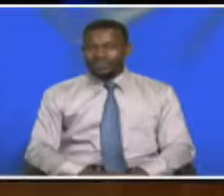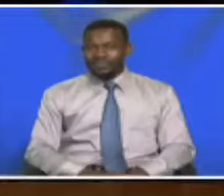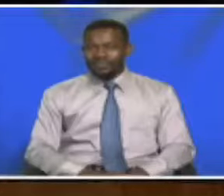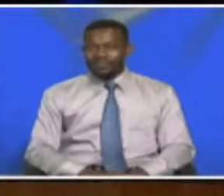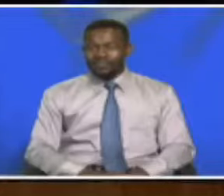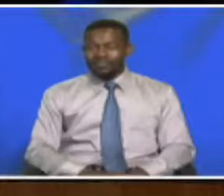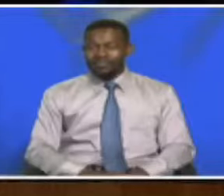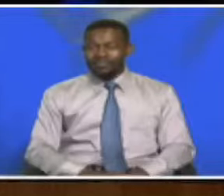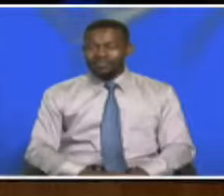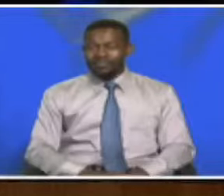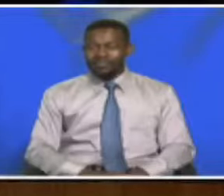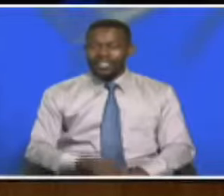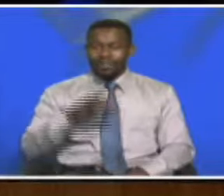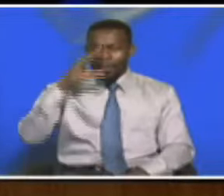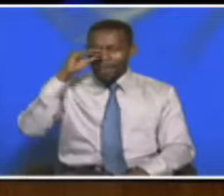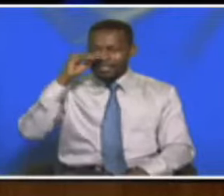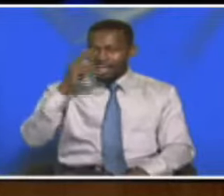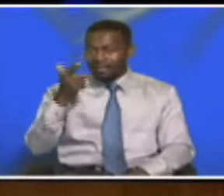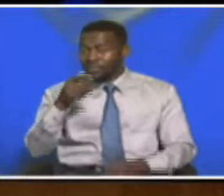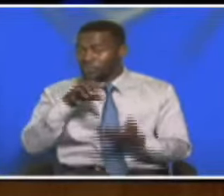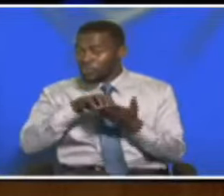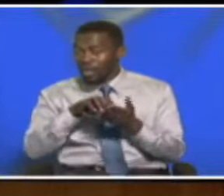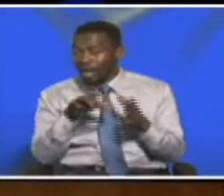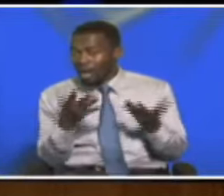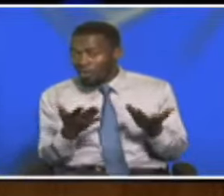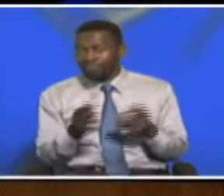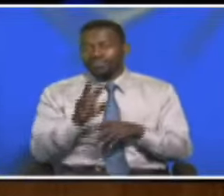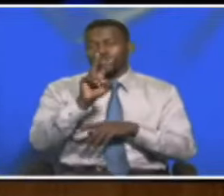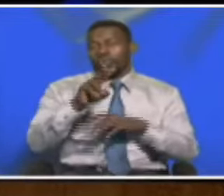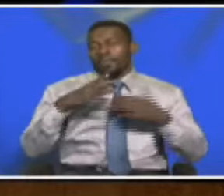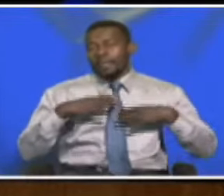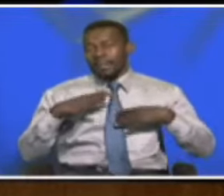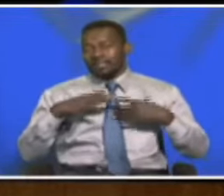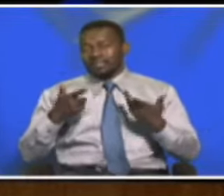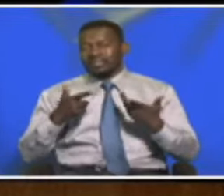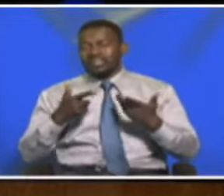And in Mombasa, things were not different. Two people were shot and injured by a civilian.